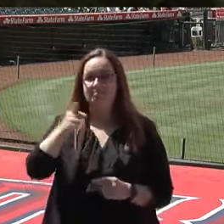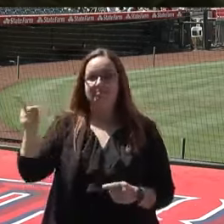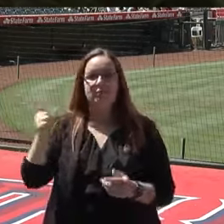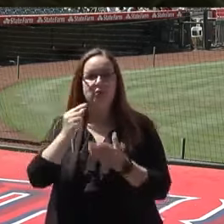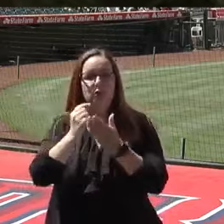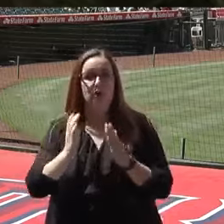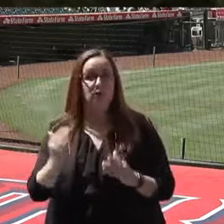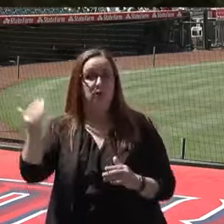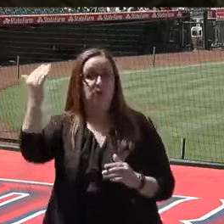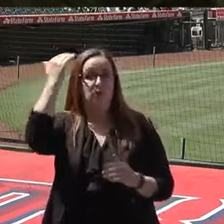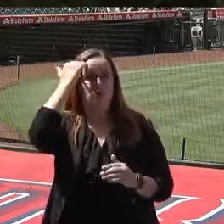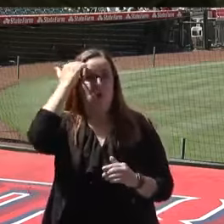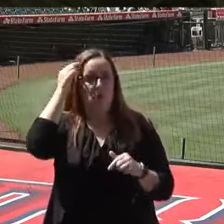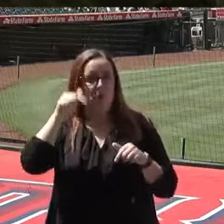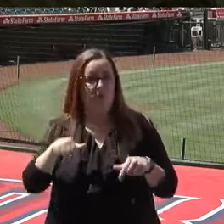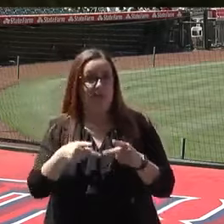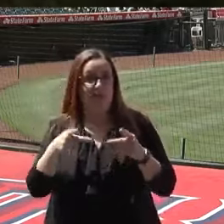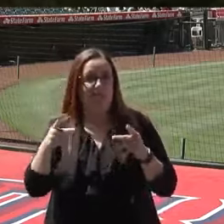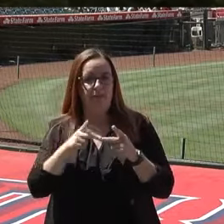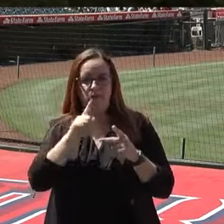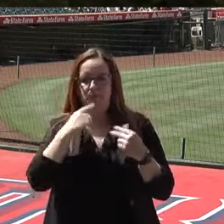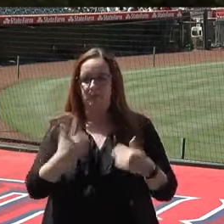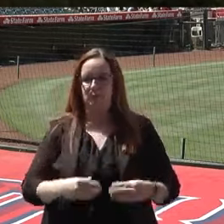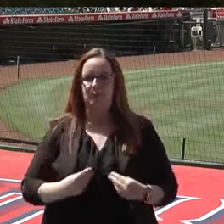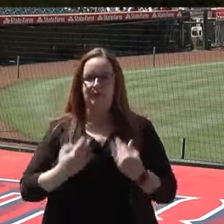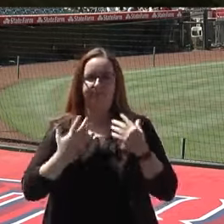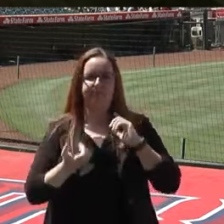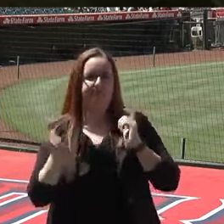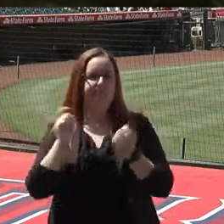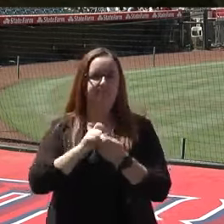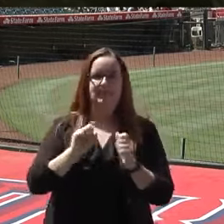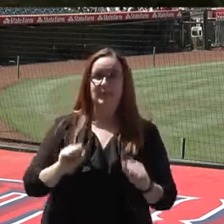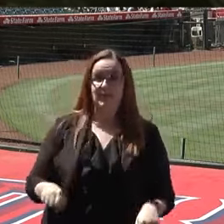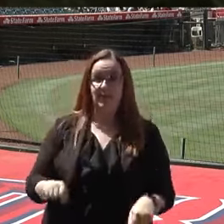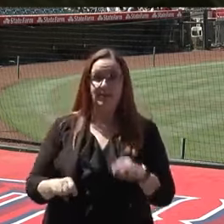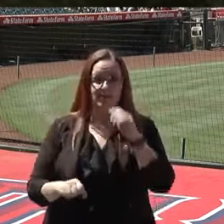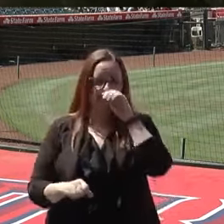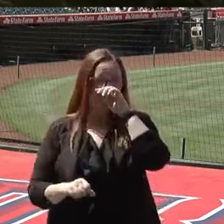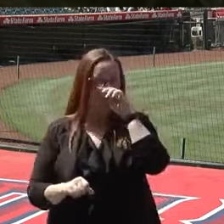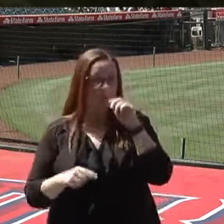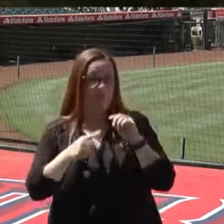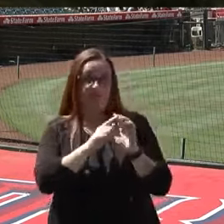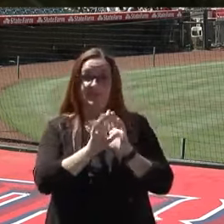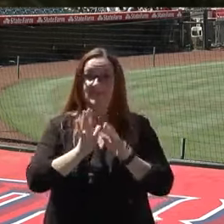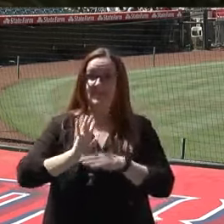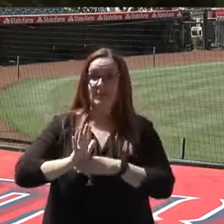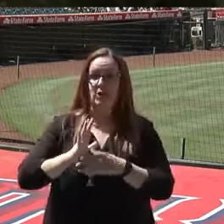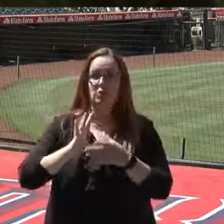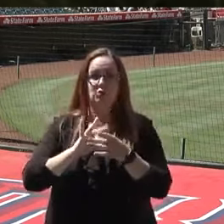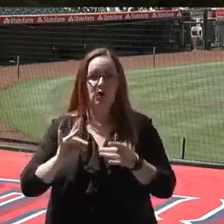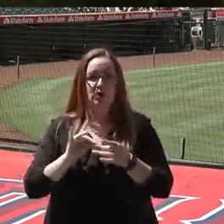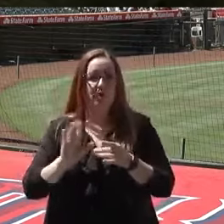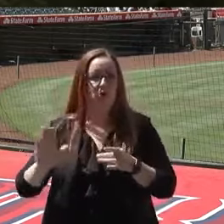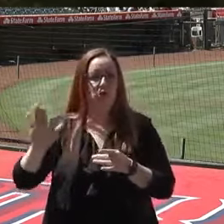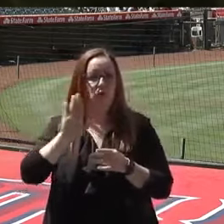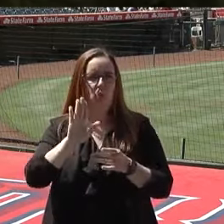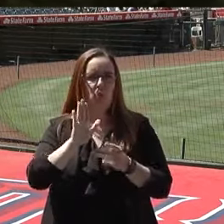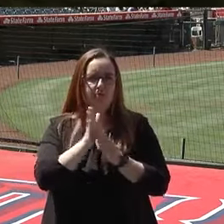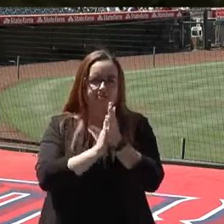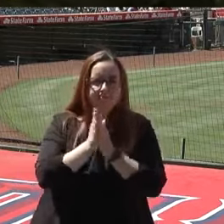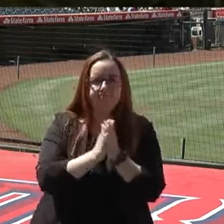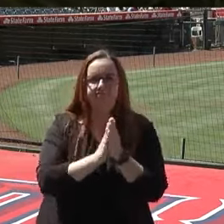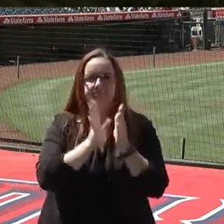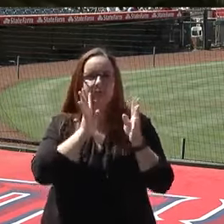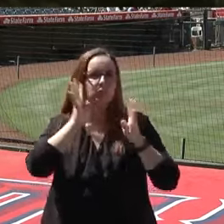special and transformative place the beach is. This video captures the spirit of determination, creativity,